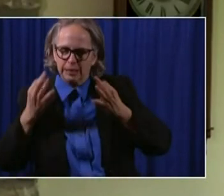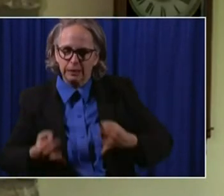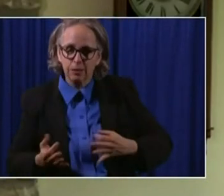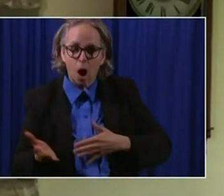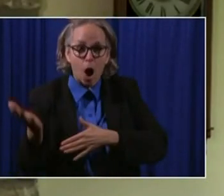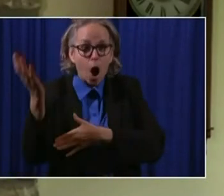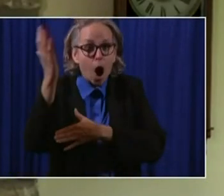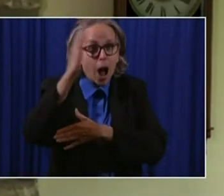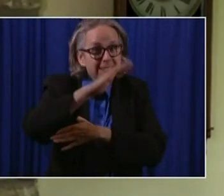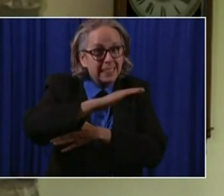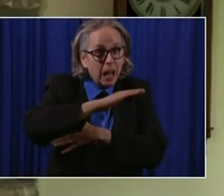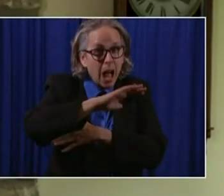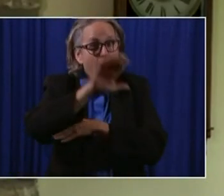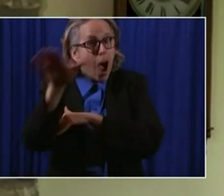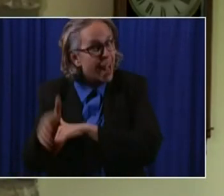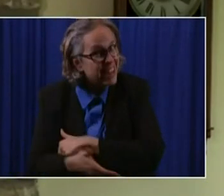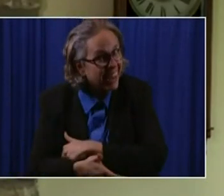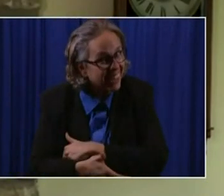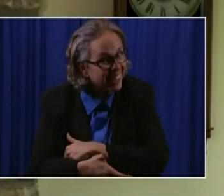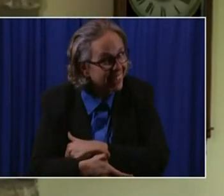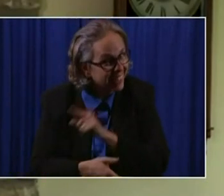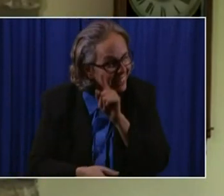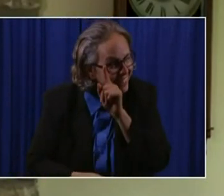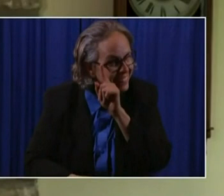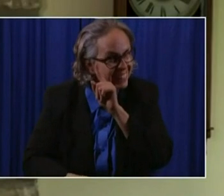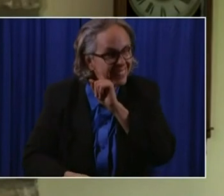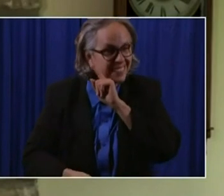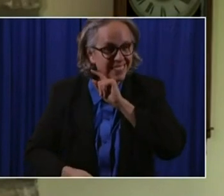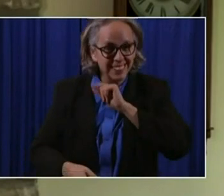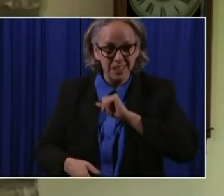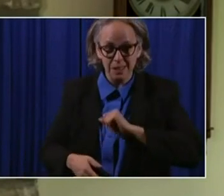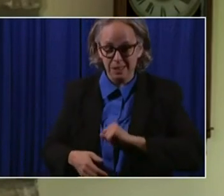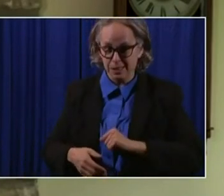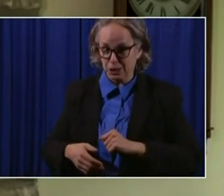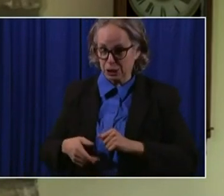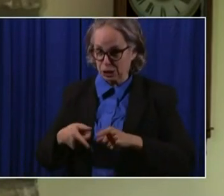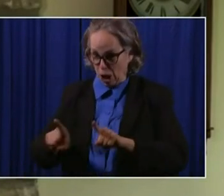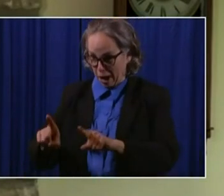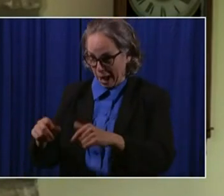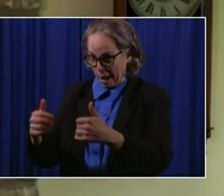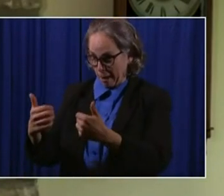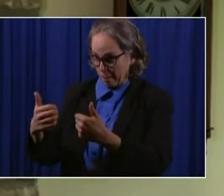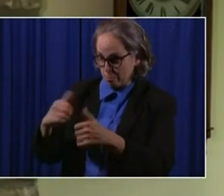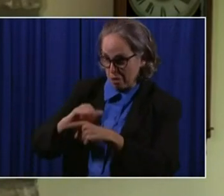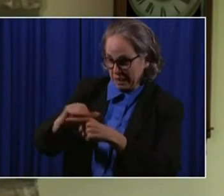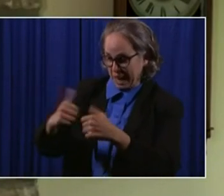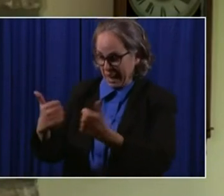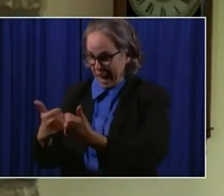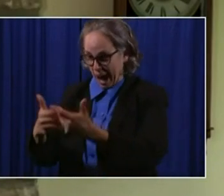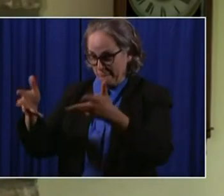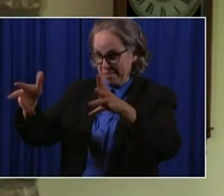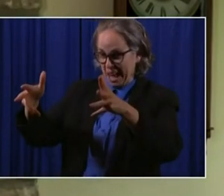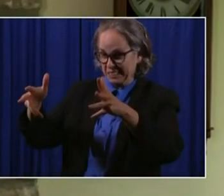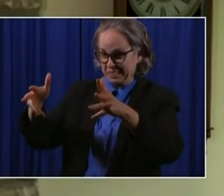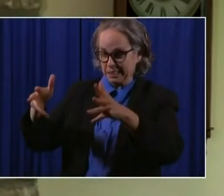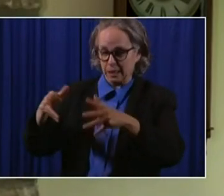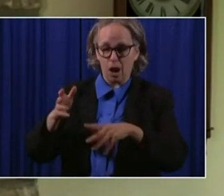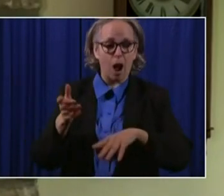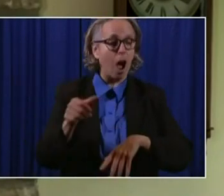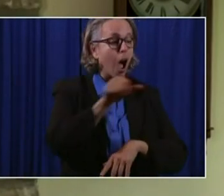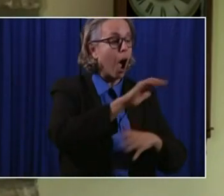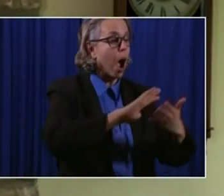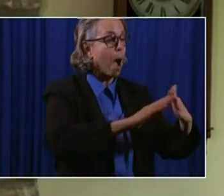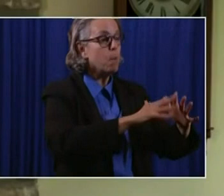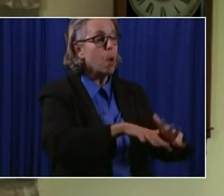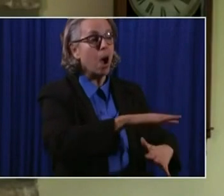that will inspire them to make the right decisions, to give them the opportunity to have the best chance they can to